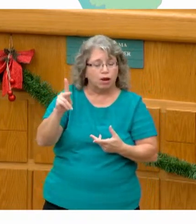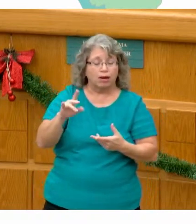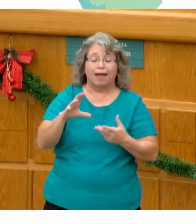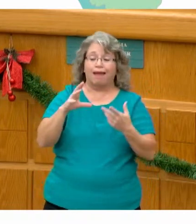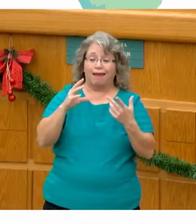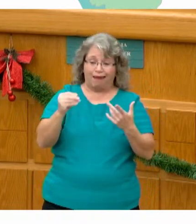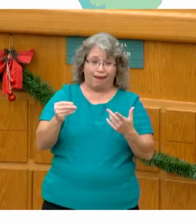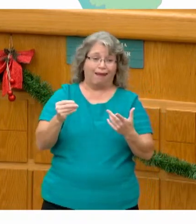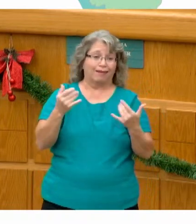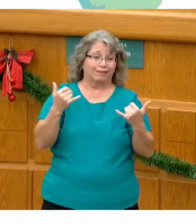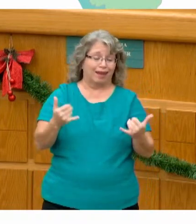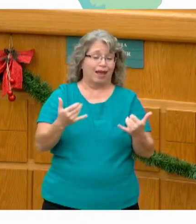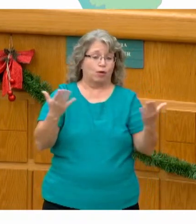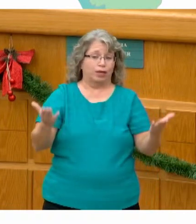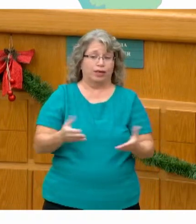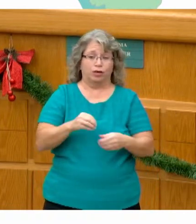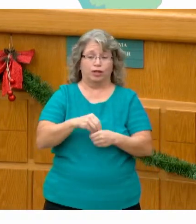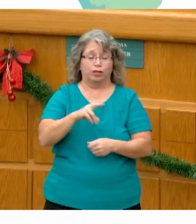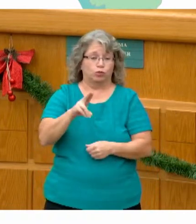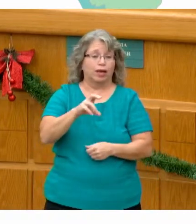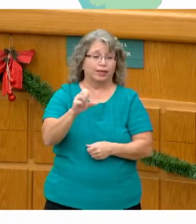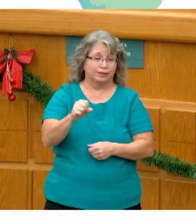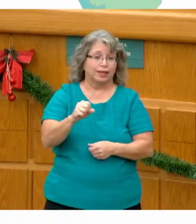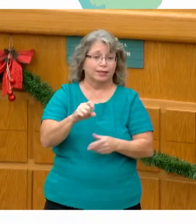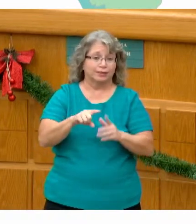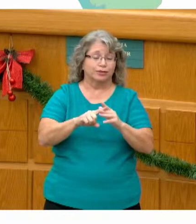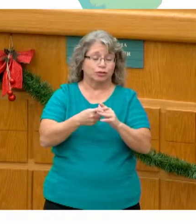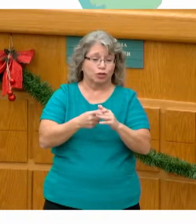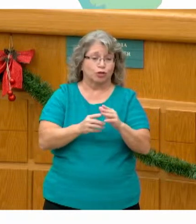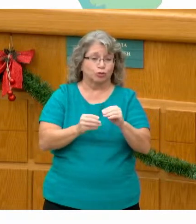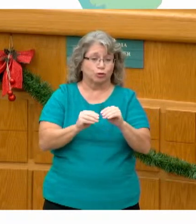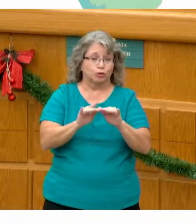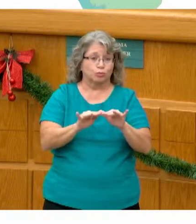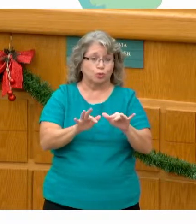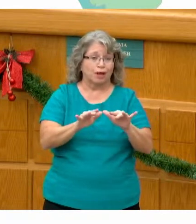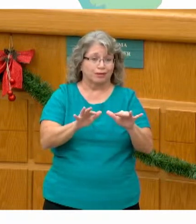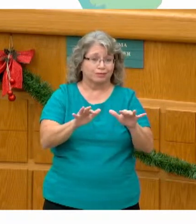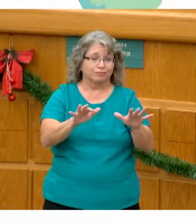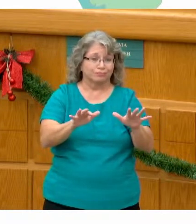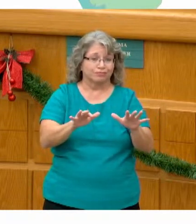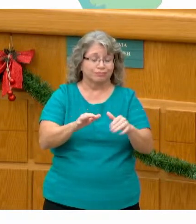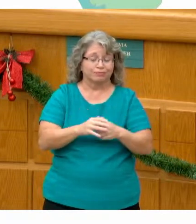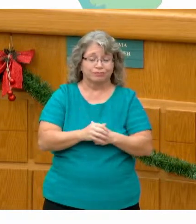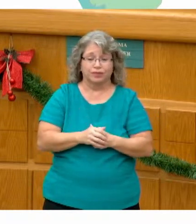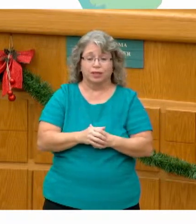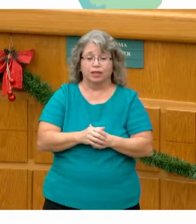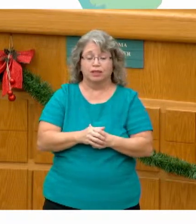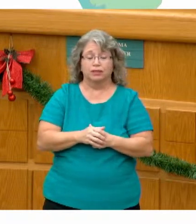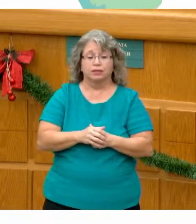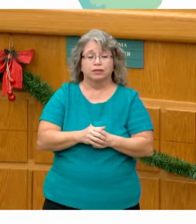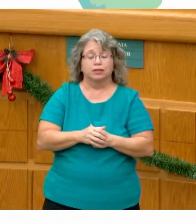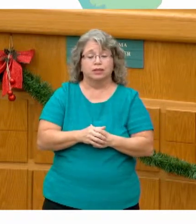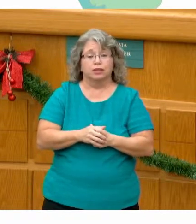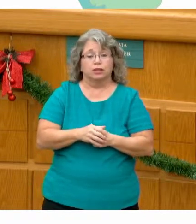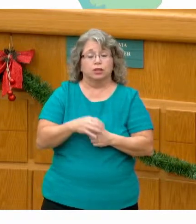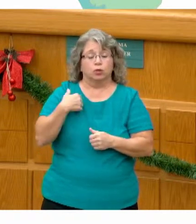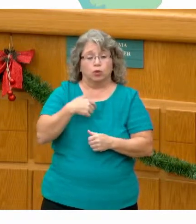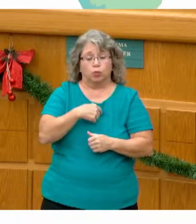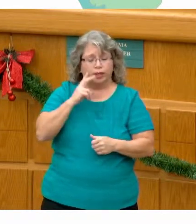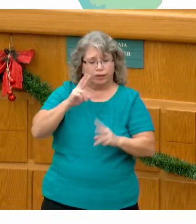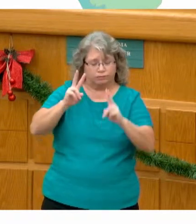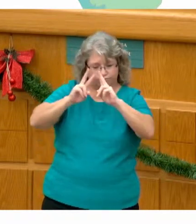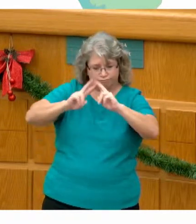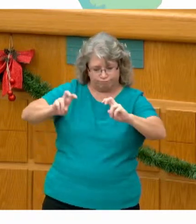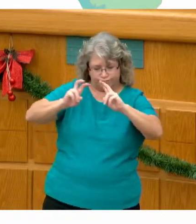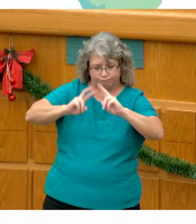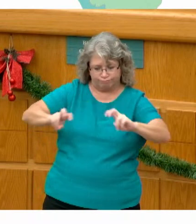from Luis Wilmot earlier. So we've looked. Omicron is not just spreading like